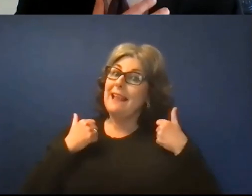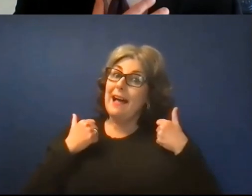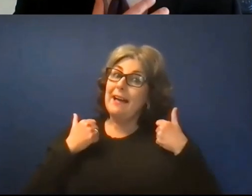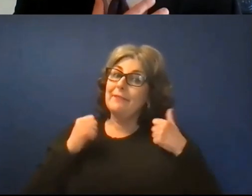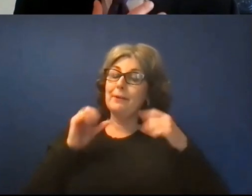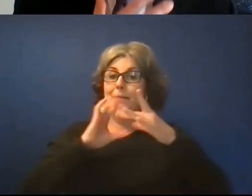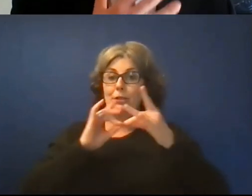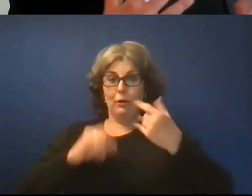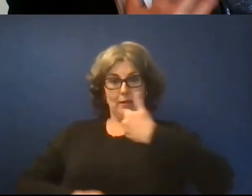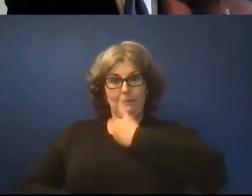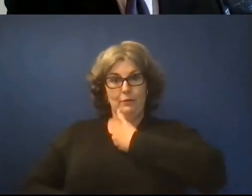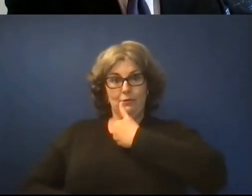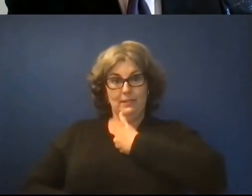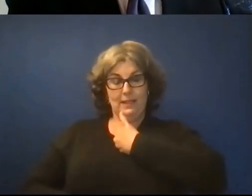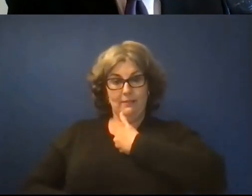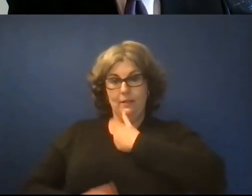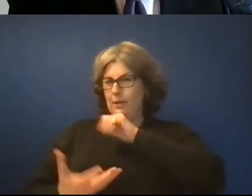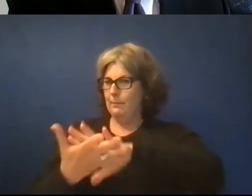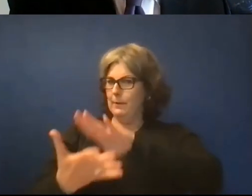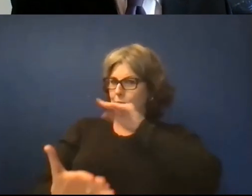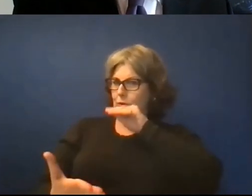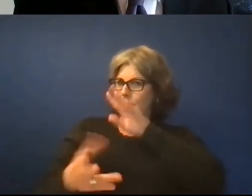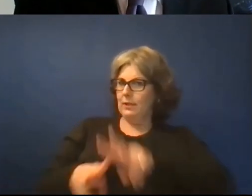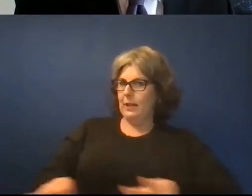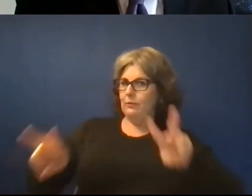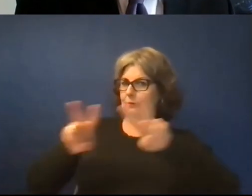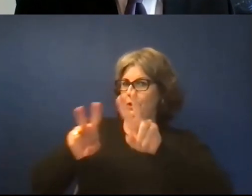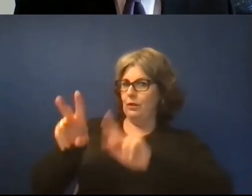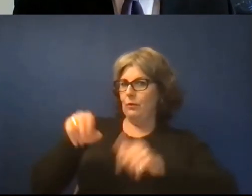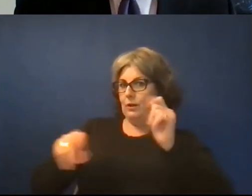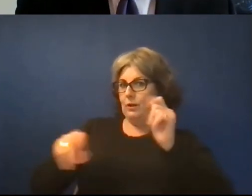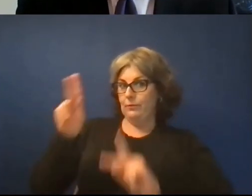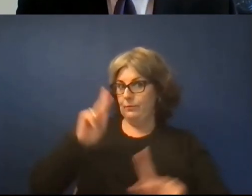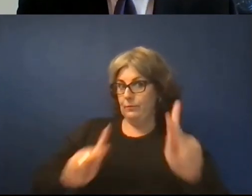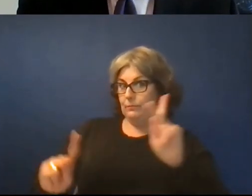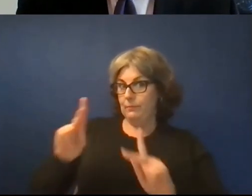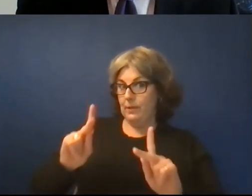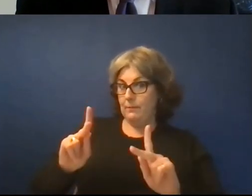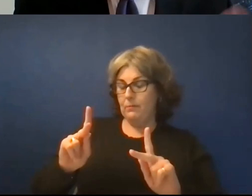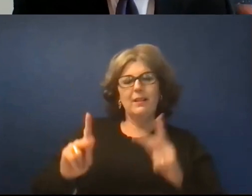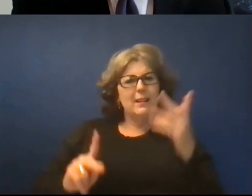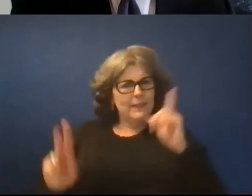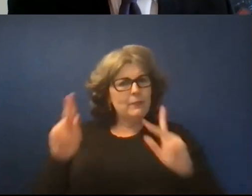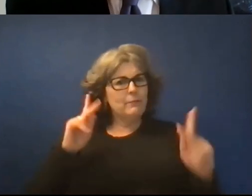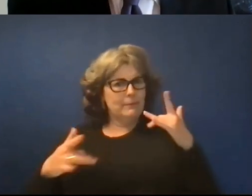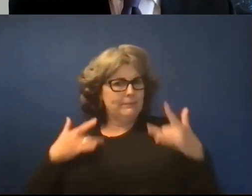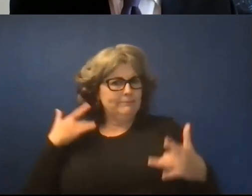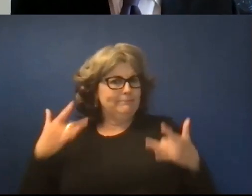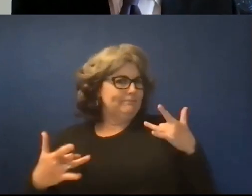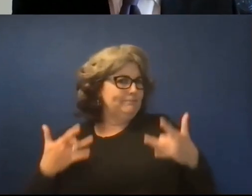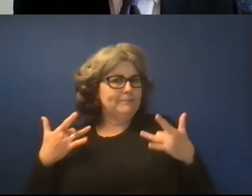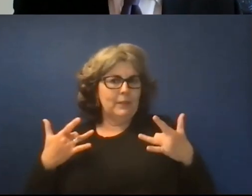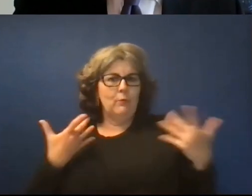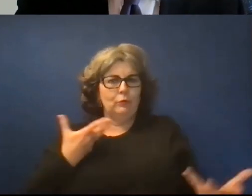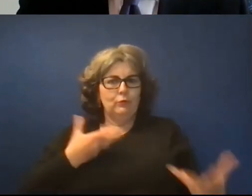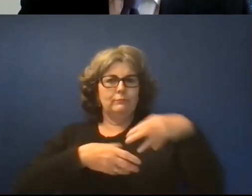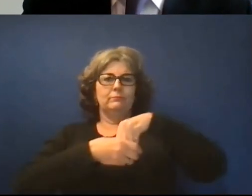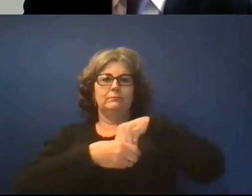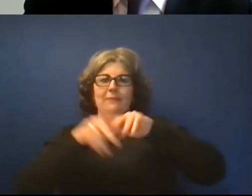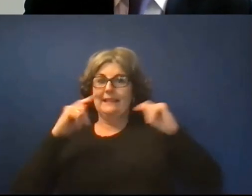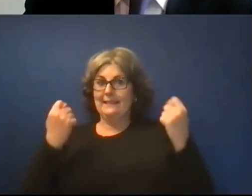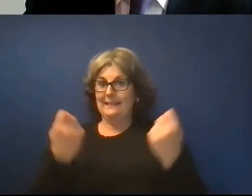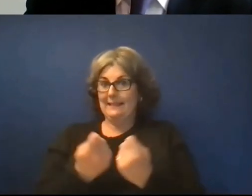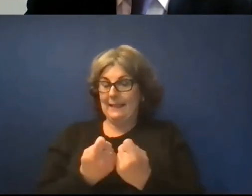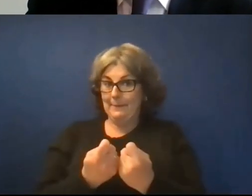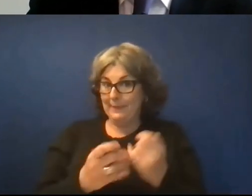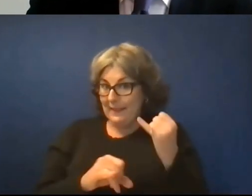talking about yourself, but it's also learning how to value others. And that's when people get excited and want to bring you in as part of the team. Now, the